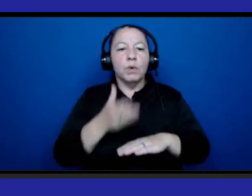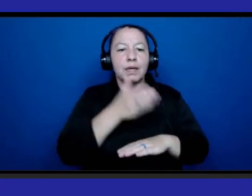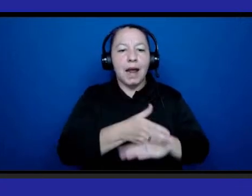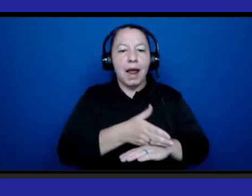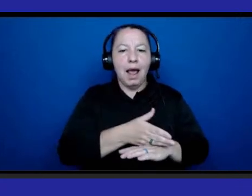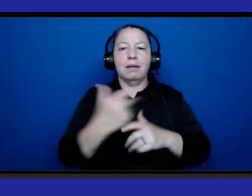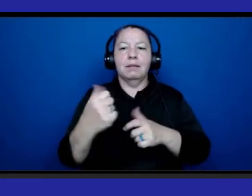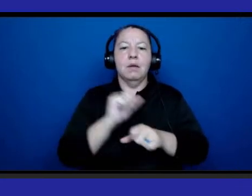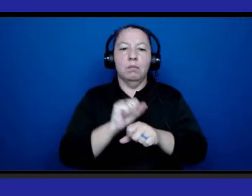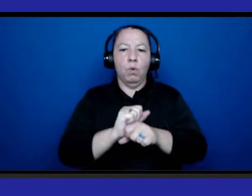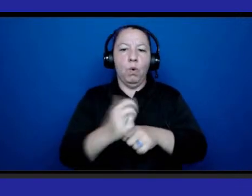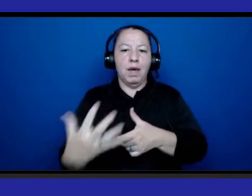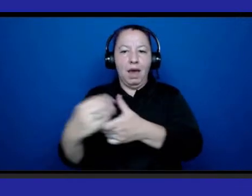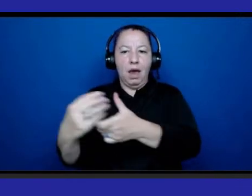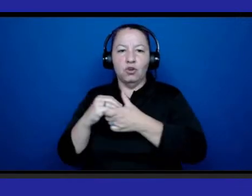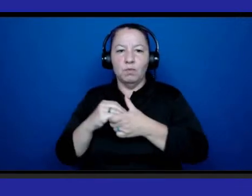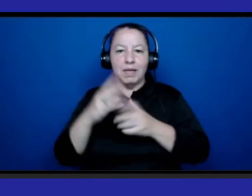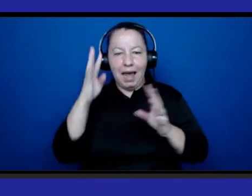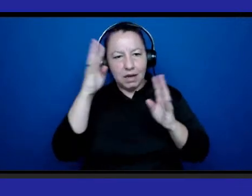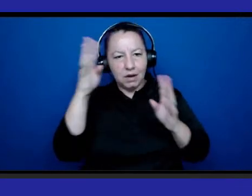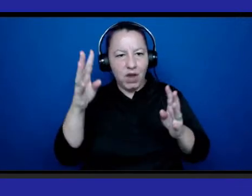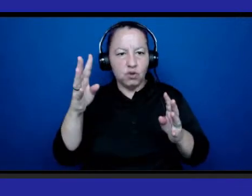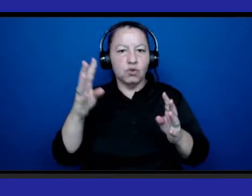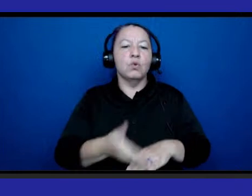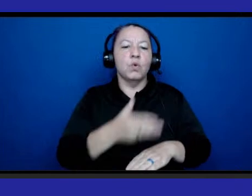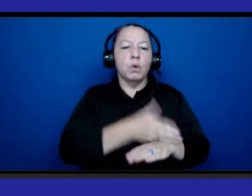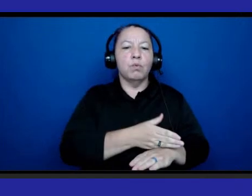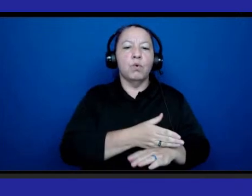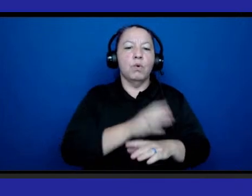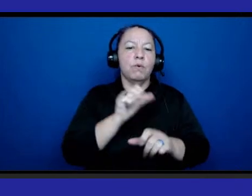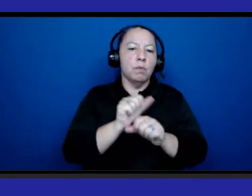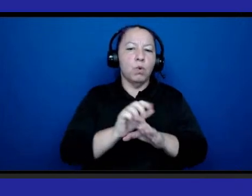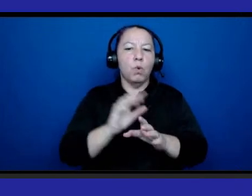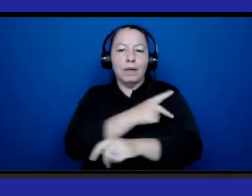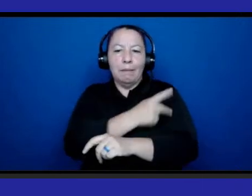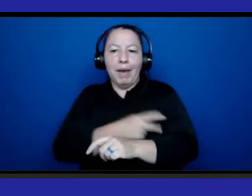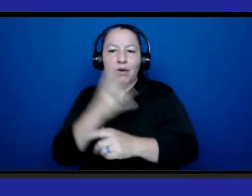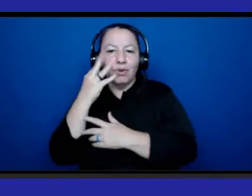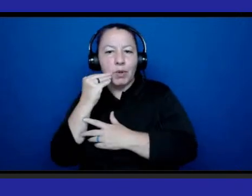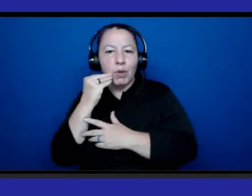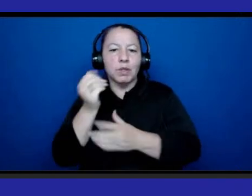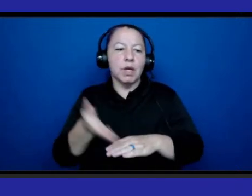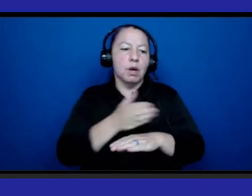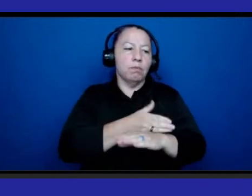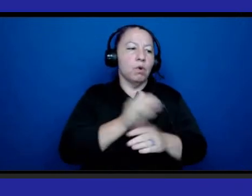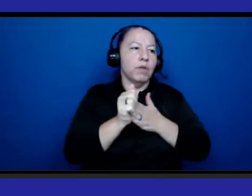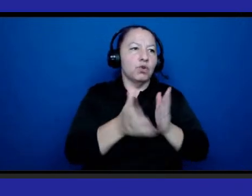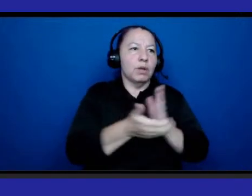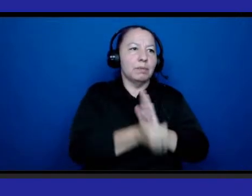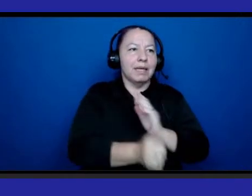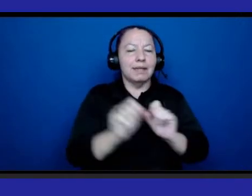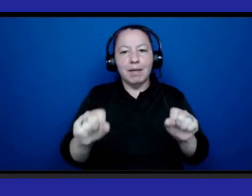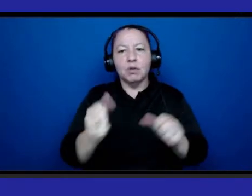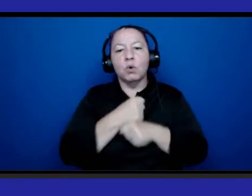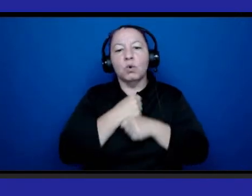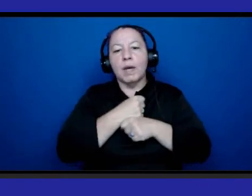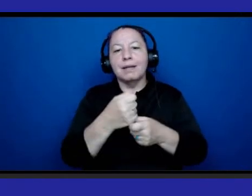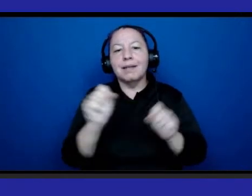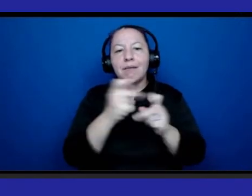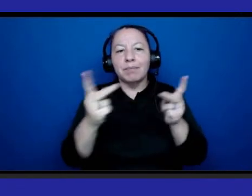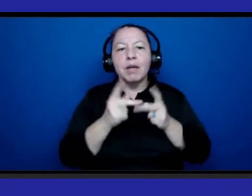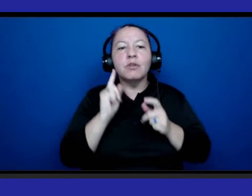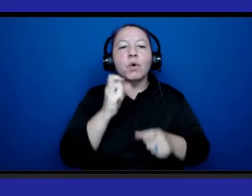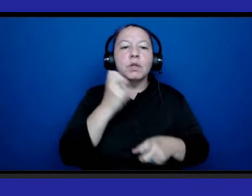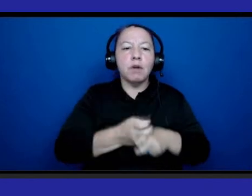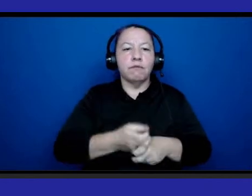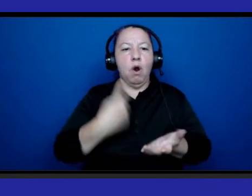innovation, to improve employee and patient experience, to improve leadership skills and abilities, to create a safe space for difficult conversations, and last